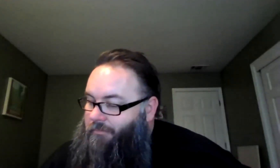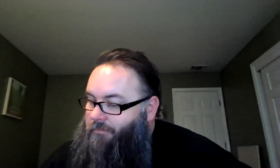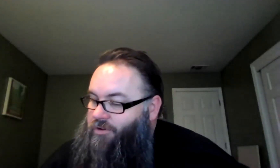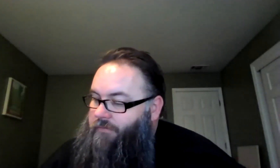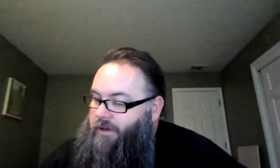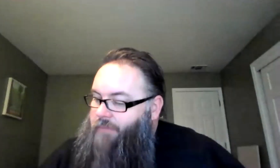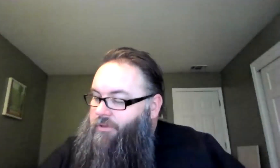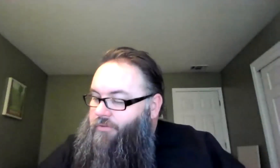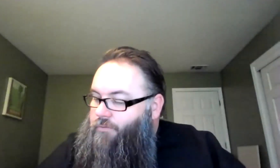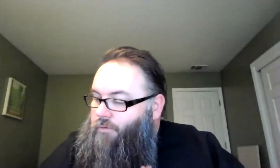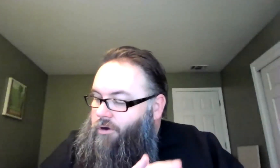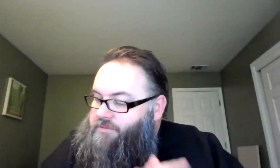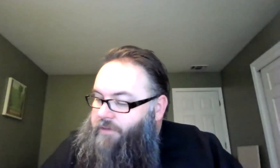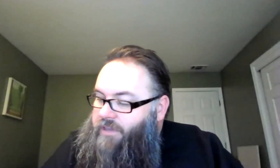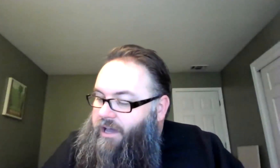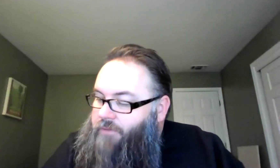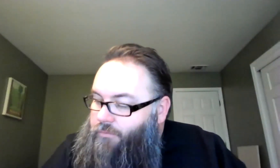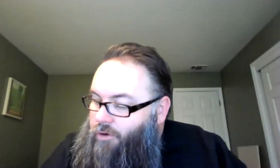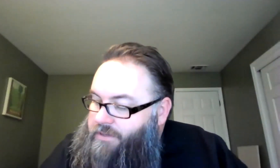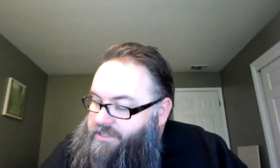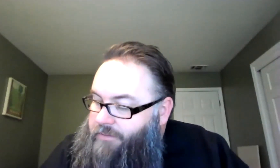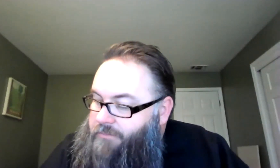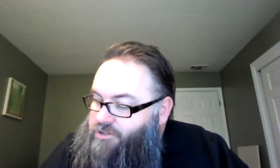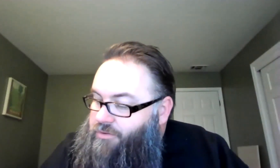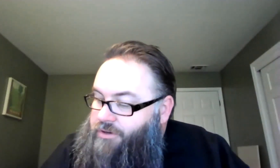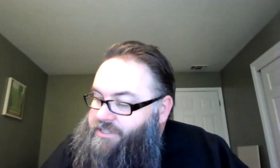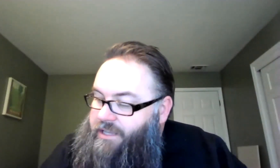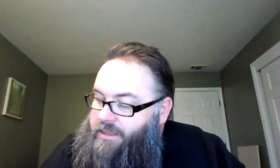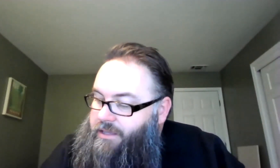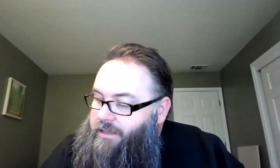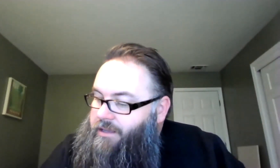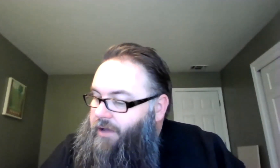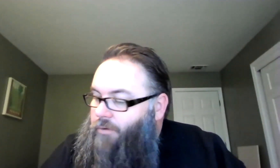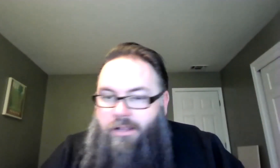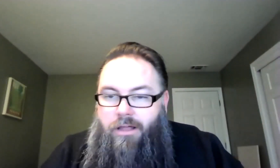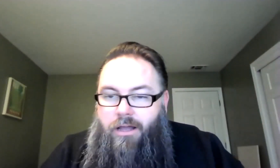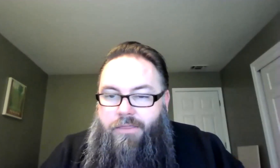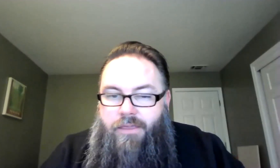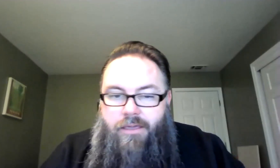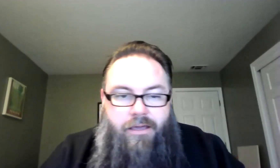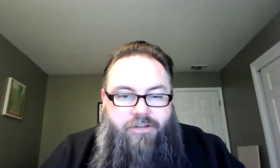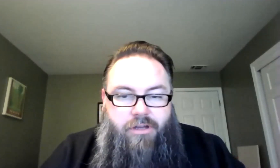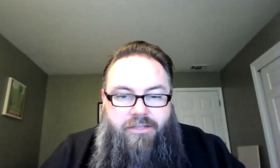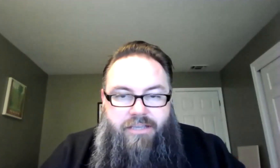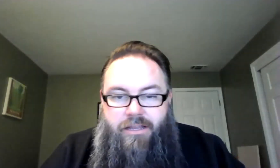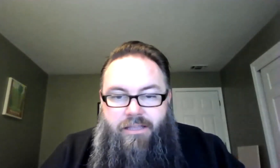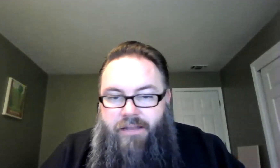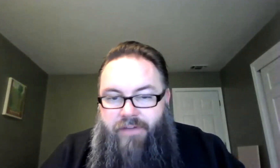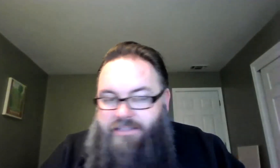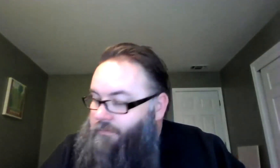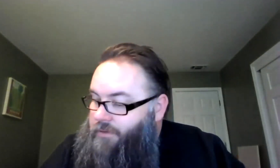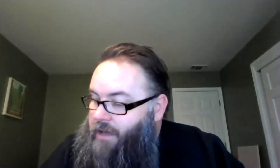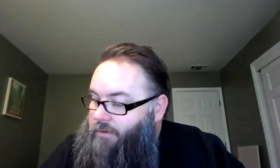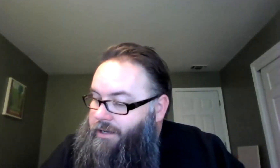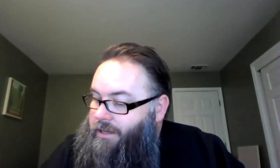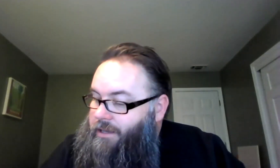And we do have a couple other vendor forums. We have EI vendor forum that's coming up June 13th at 1 o'clock. I think Adriana's going to get the